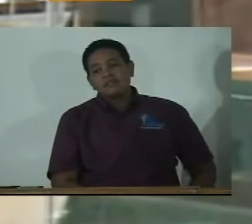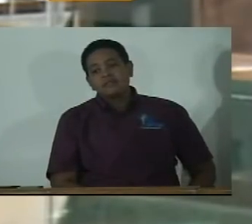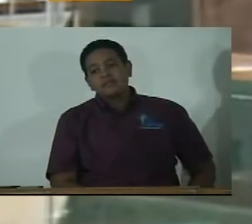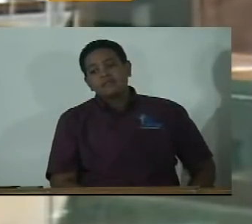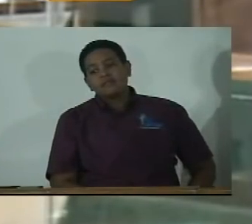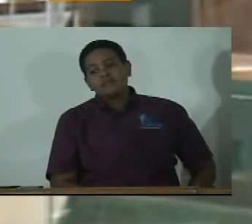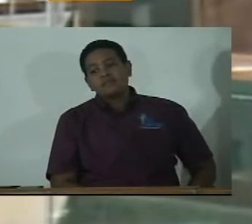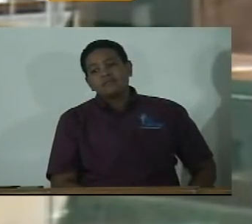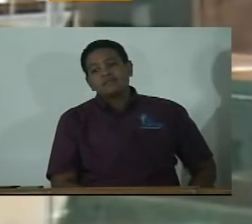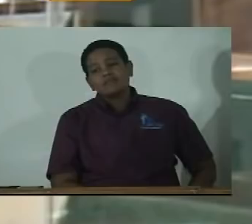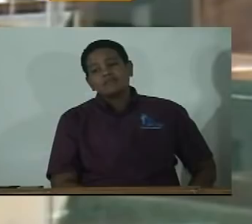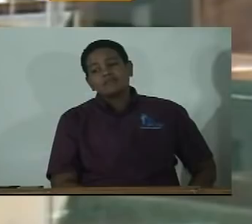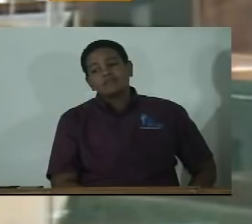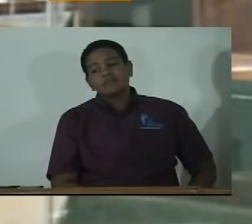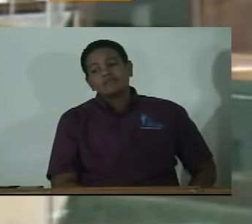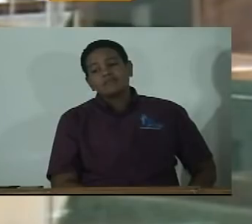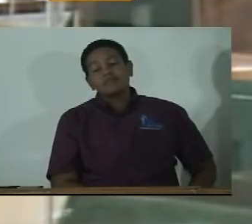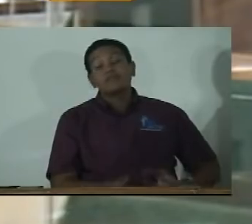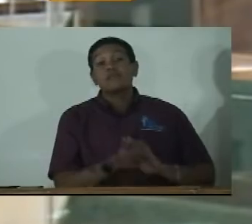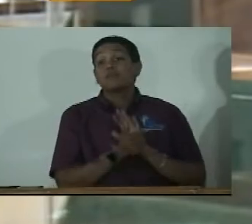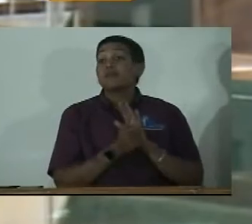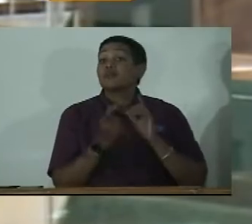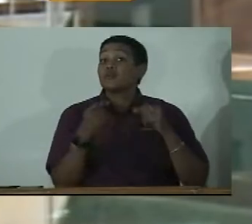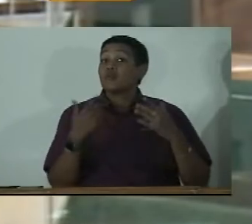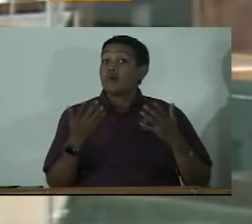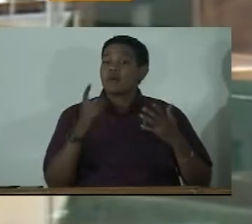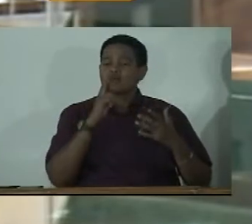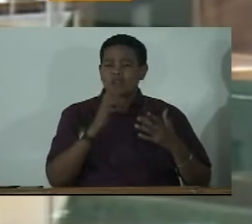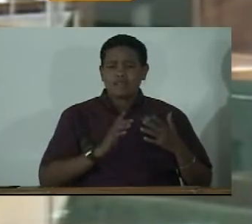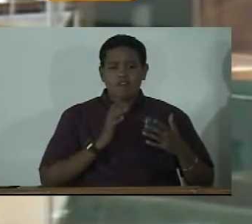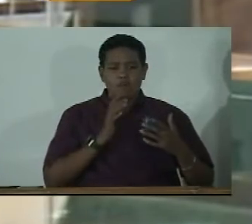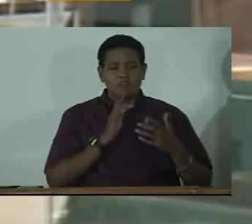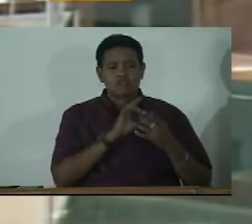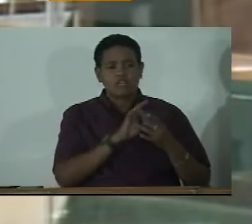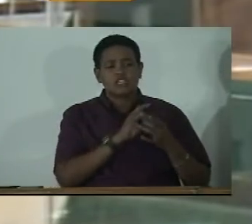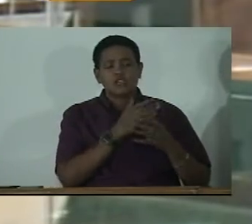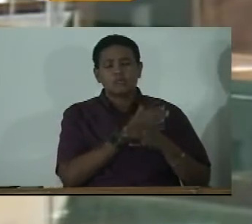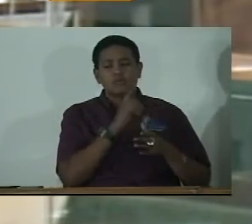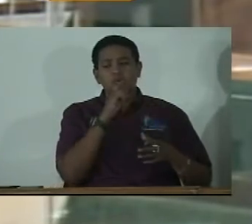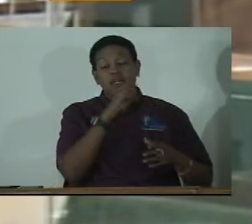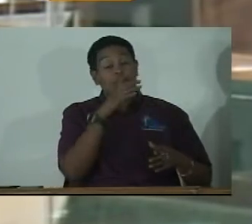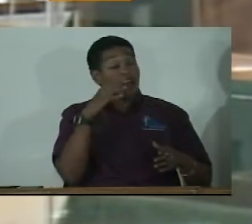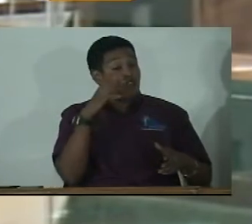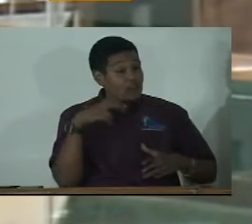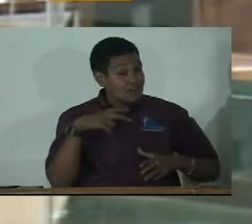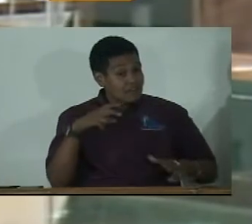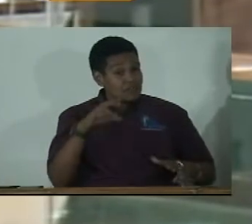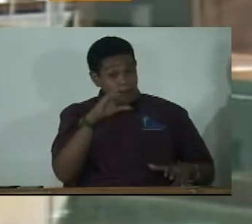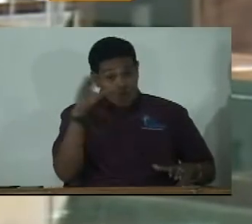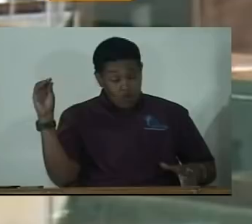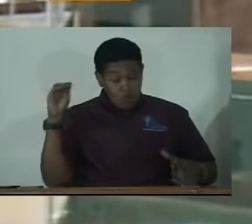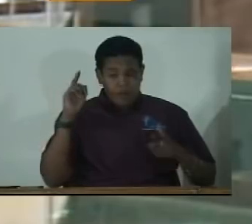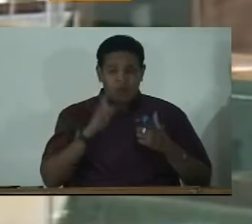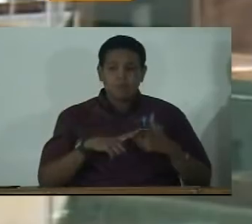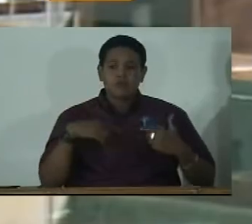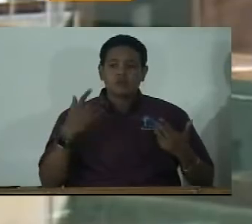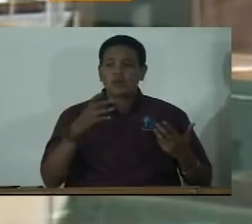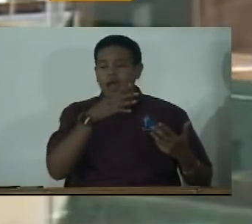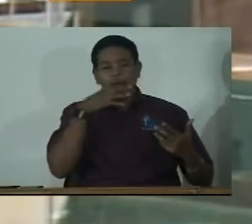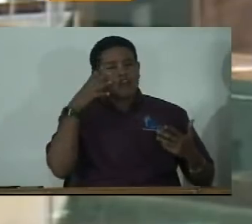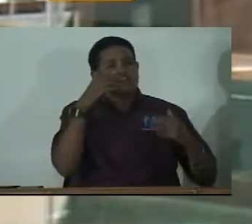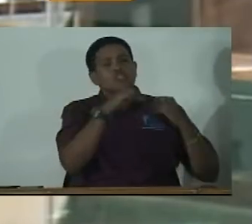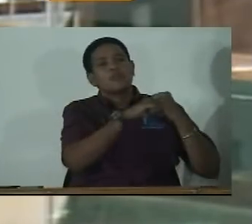The bill therefore seeks to, 1, to formalize the relationship between the Agro-Investment Corporation and the Agricultural